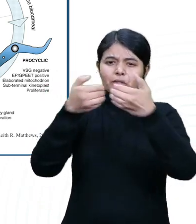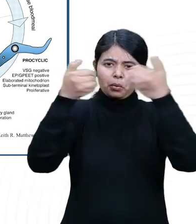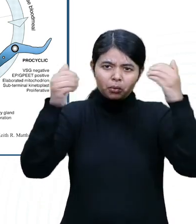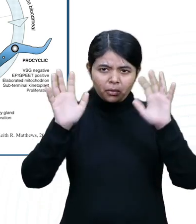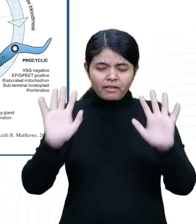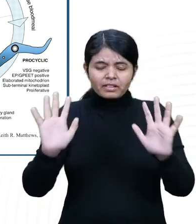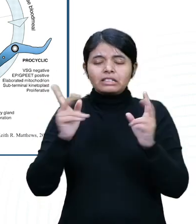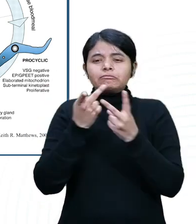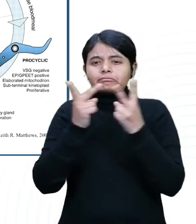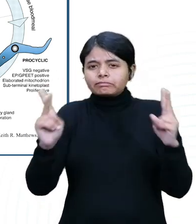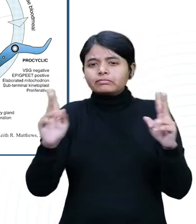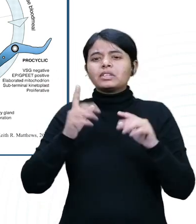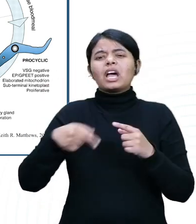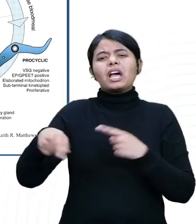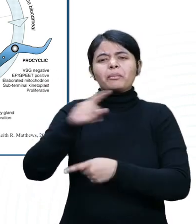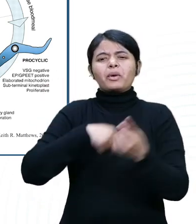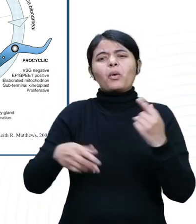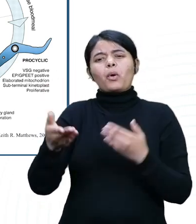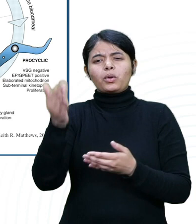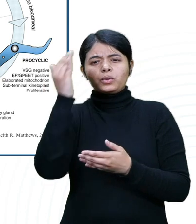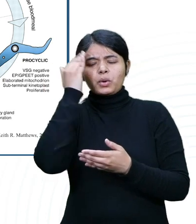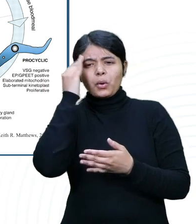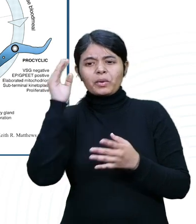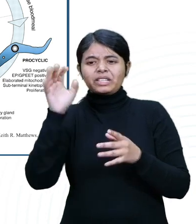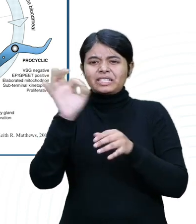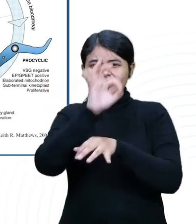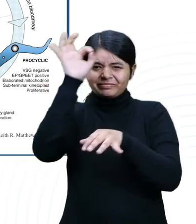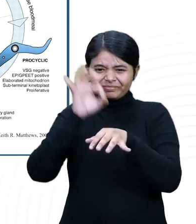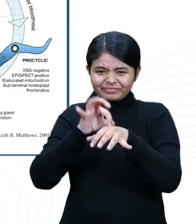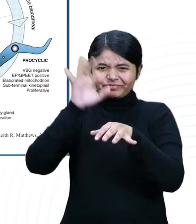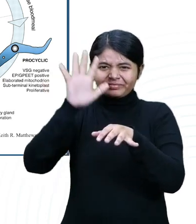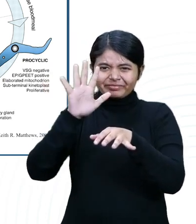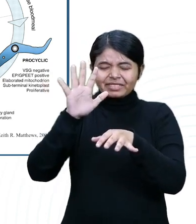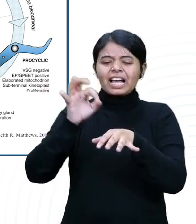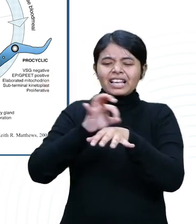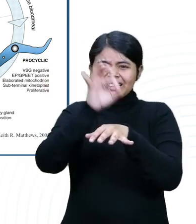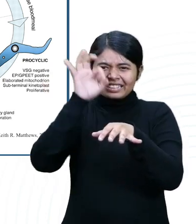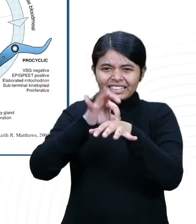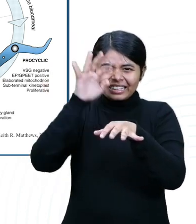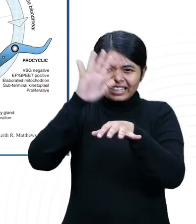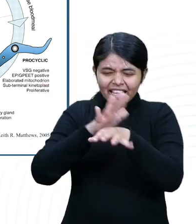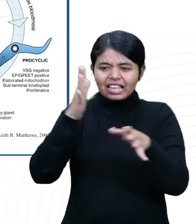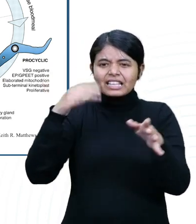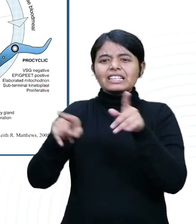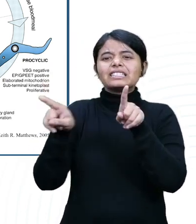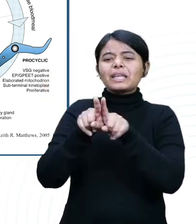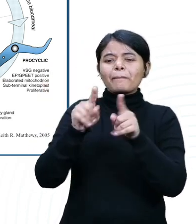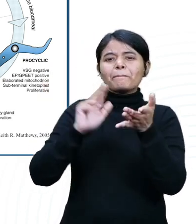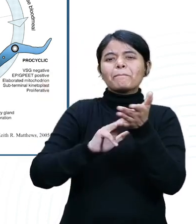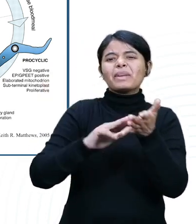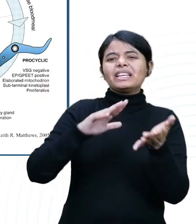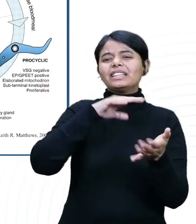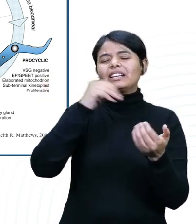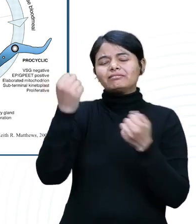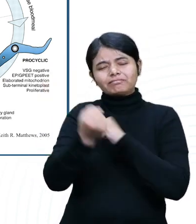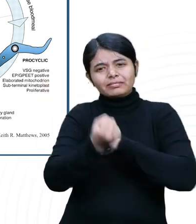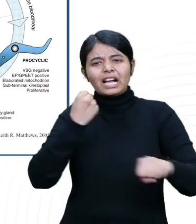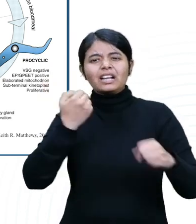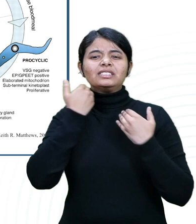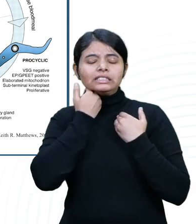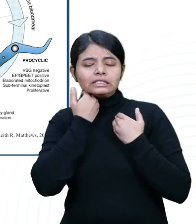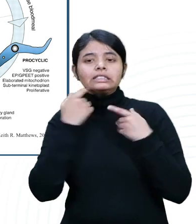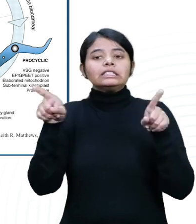caused by trypanosome species, and leishmaniasis caused by leishmania parasite species. I assume you all must have read about the life cycle